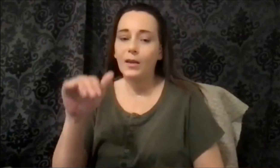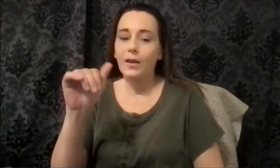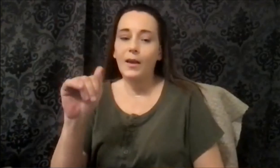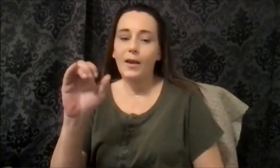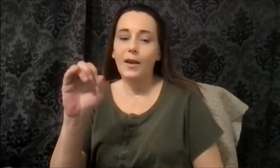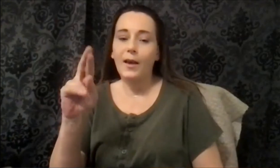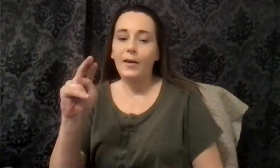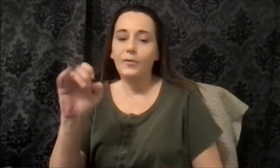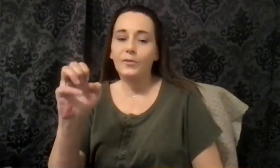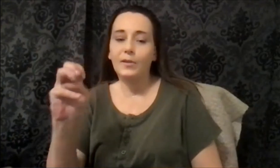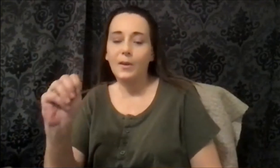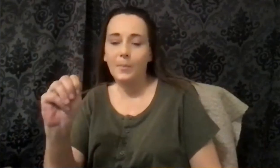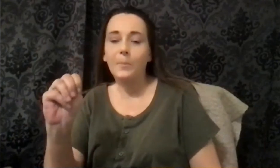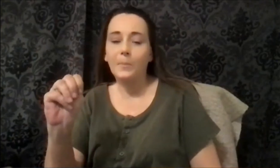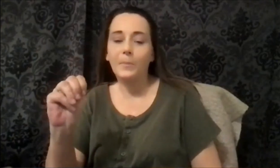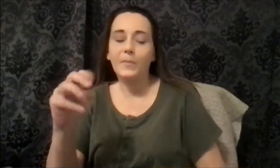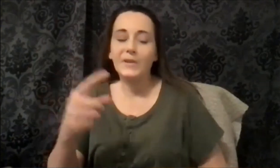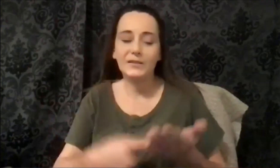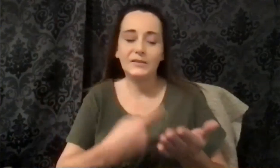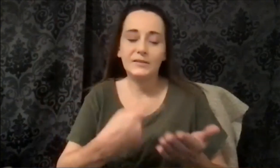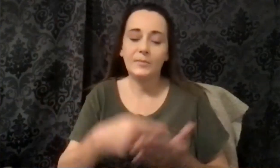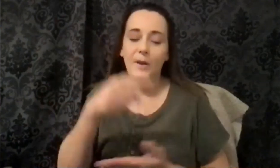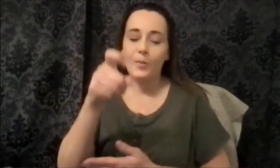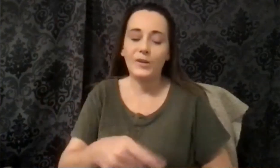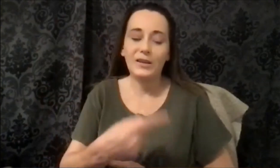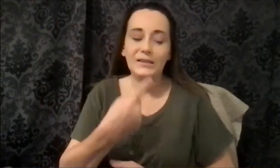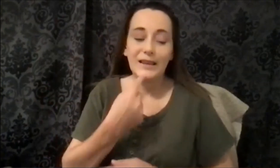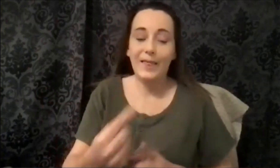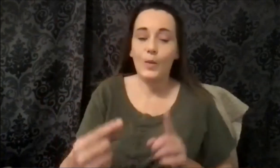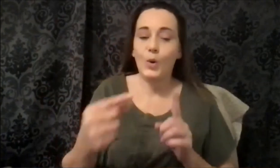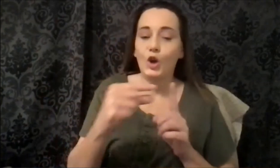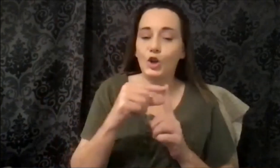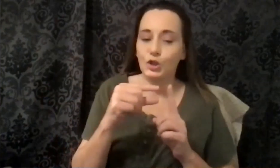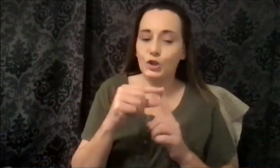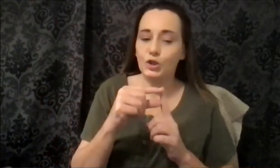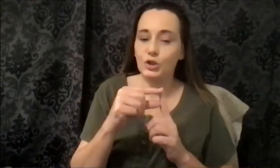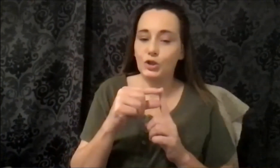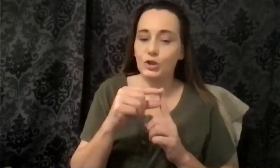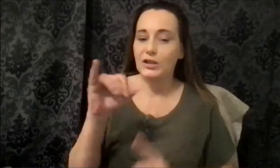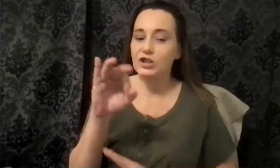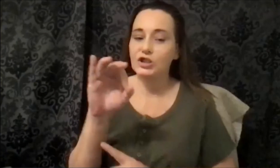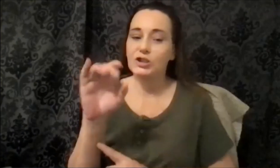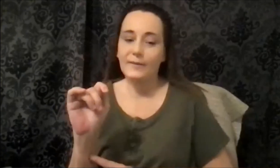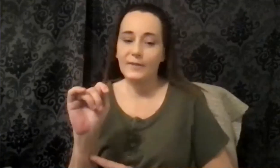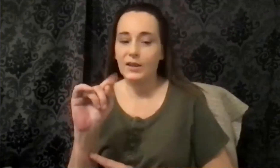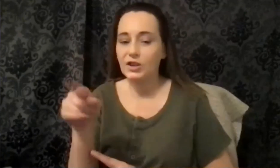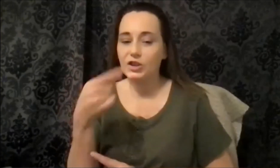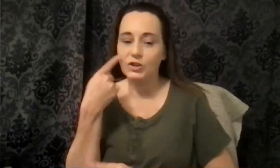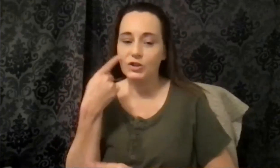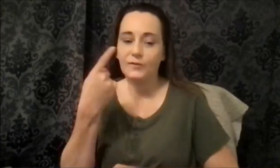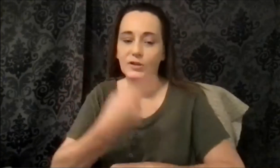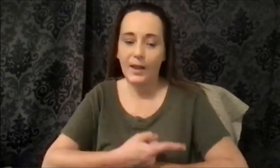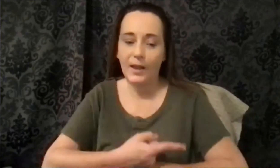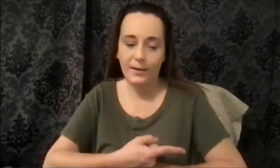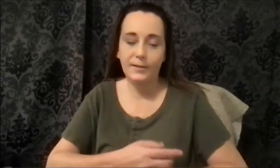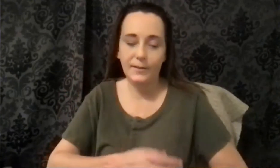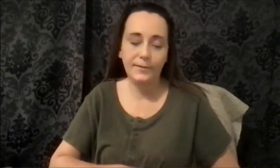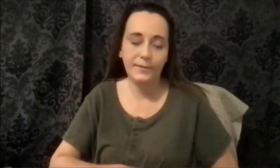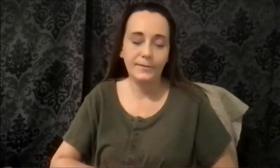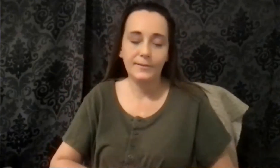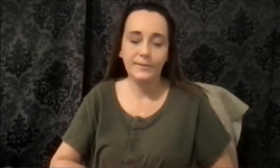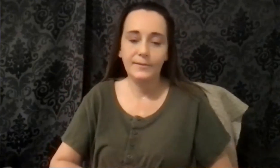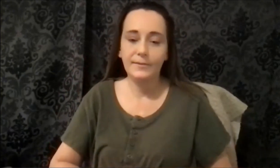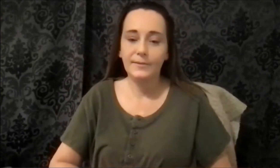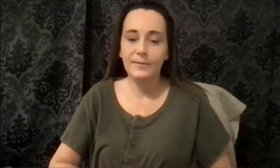acronyms that we use, and sometimes we need to actually say the words. Okay, so just remember that. All right, we are done with number